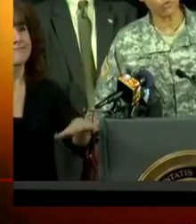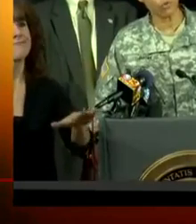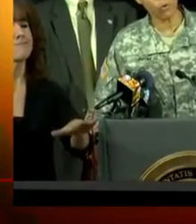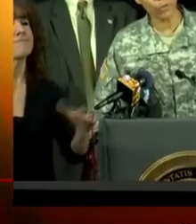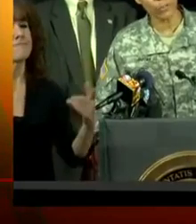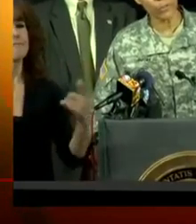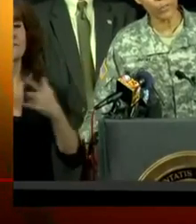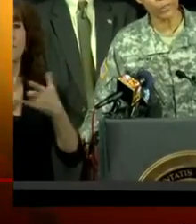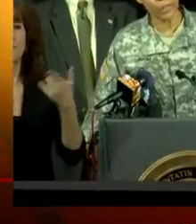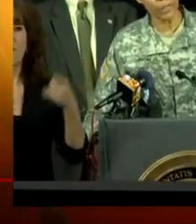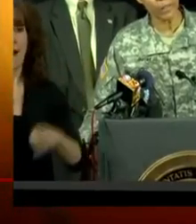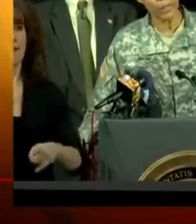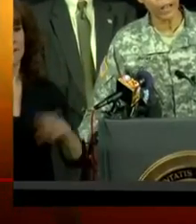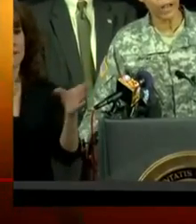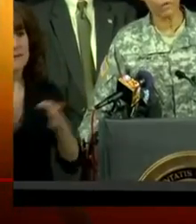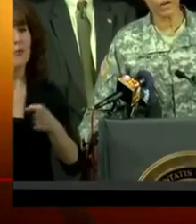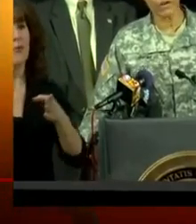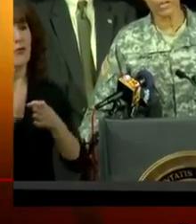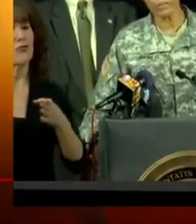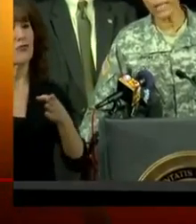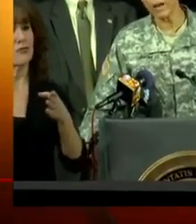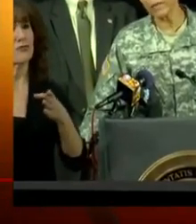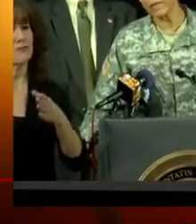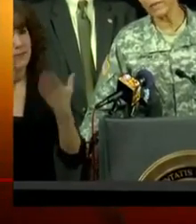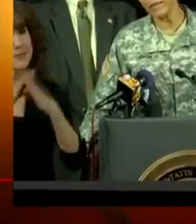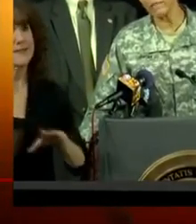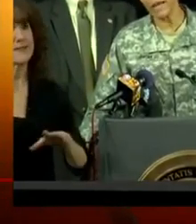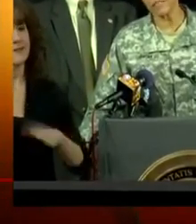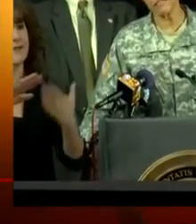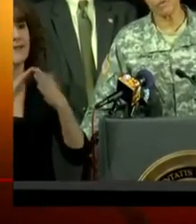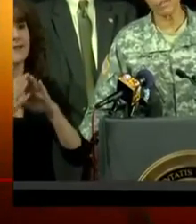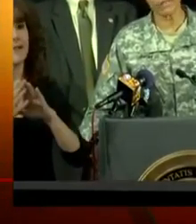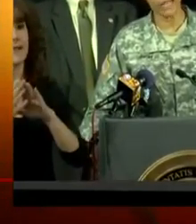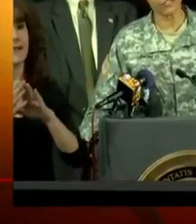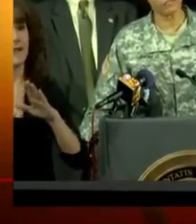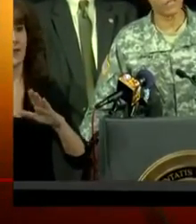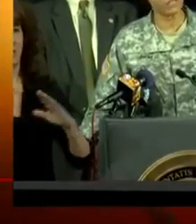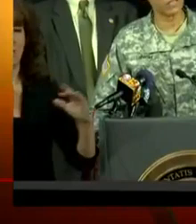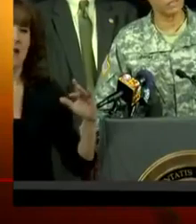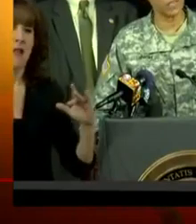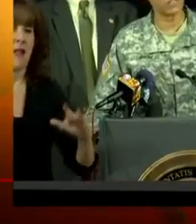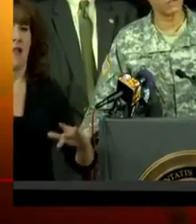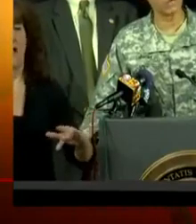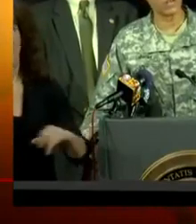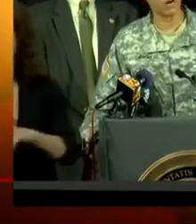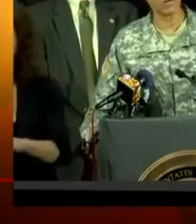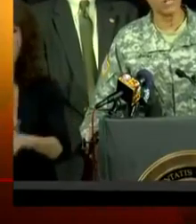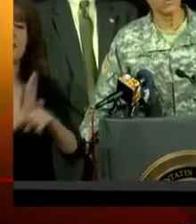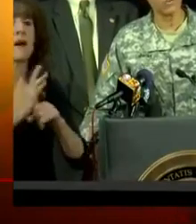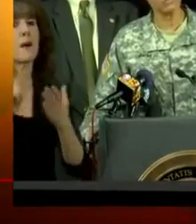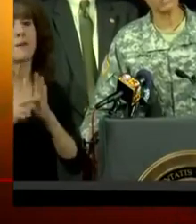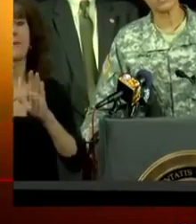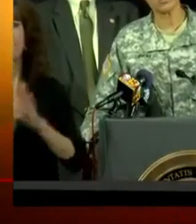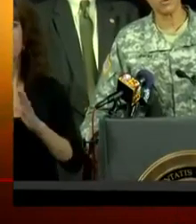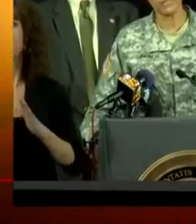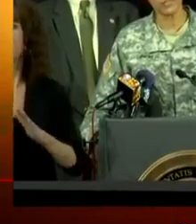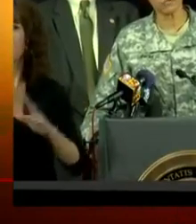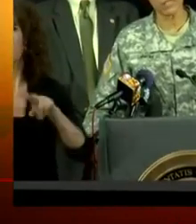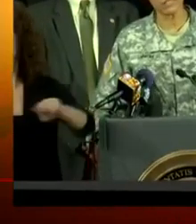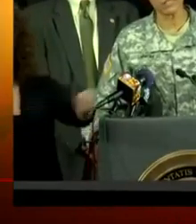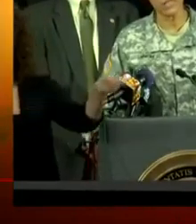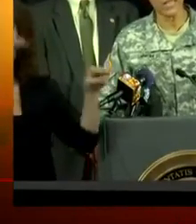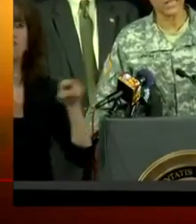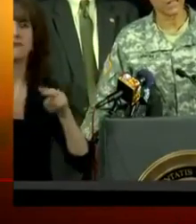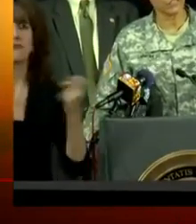can restore order to the city. We are going to be out in massive force, and that just basically means that we are going to be patrolling